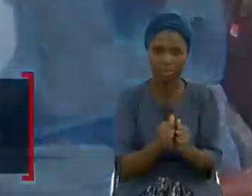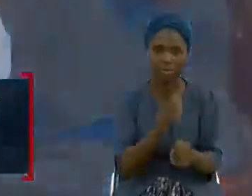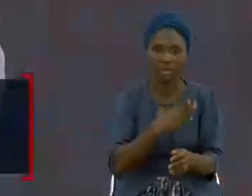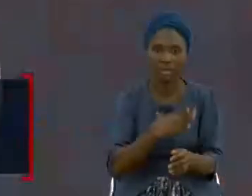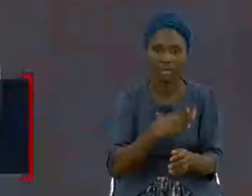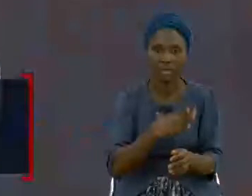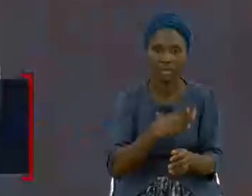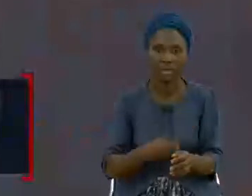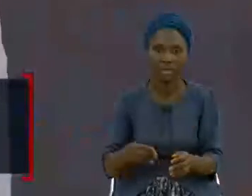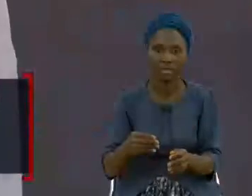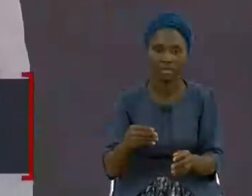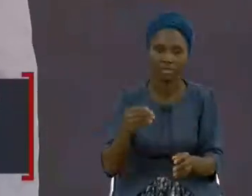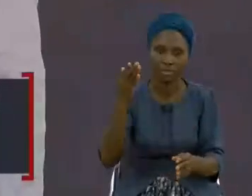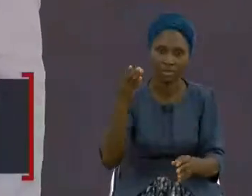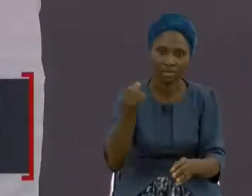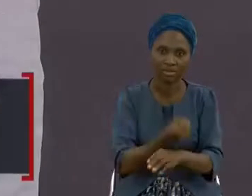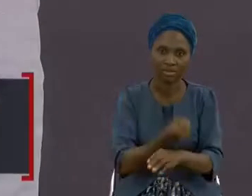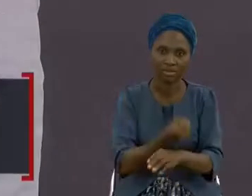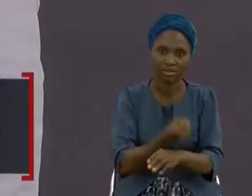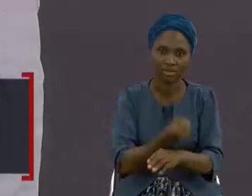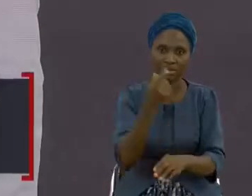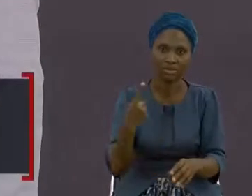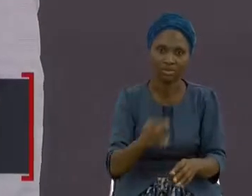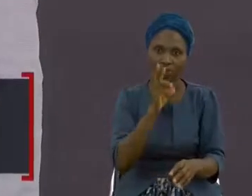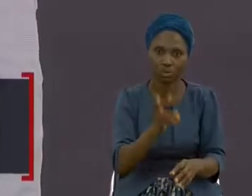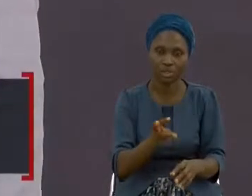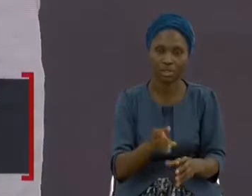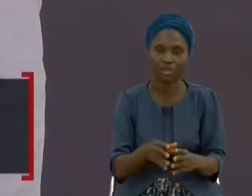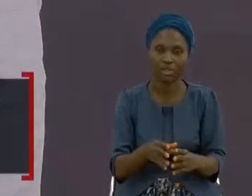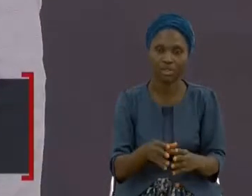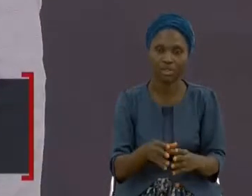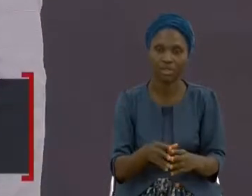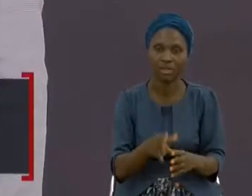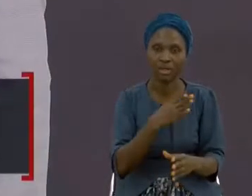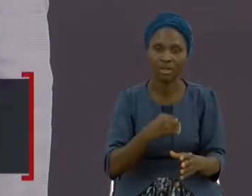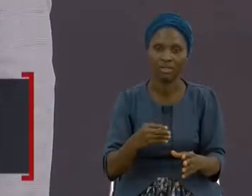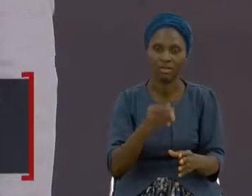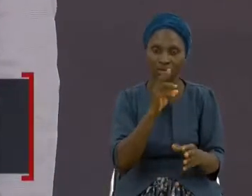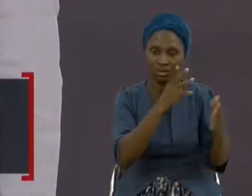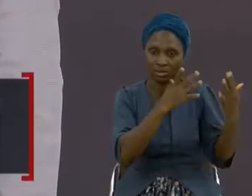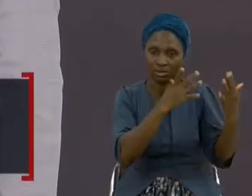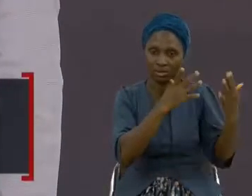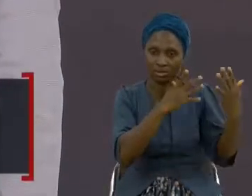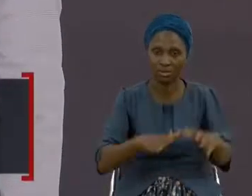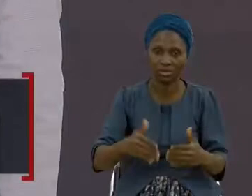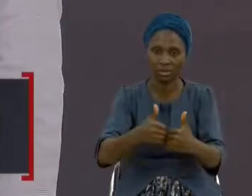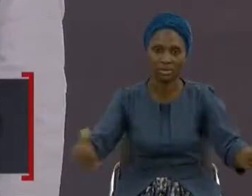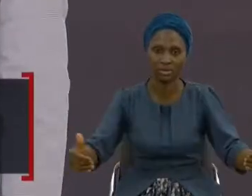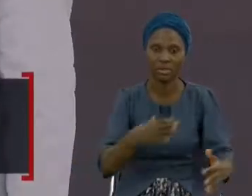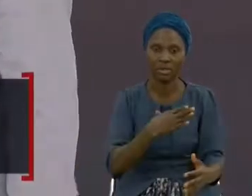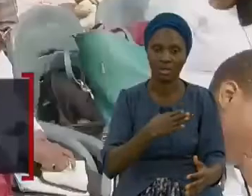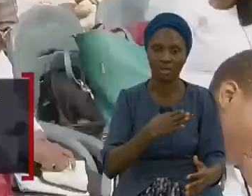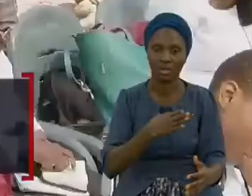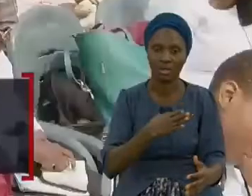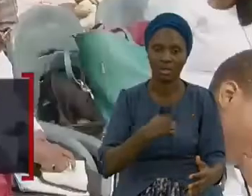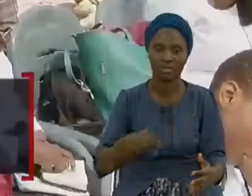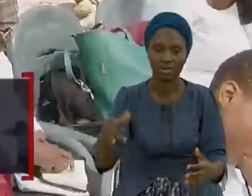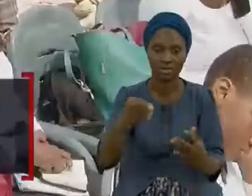so that you went over on dry ground give me a good amen